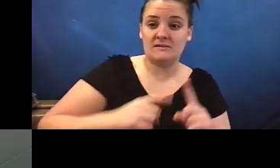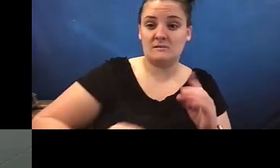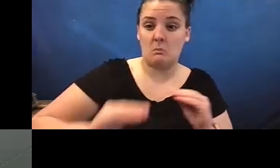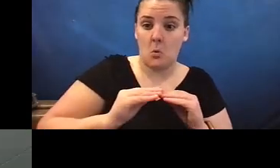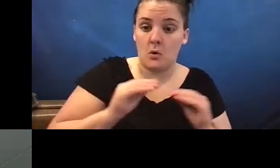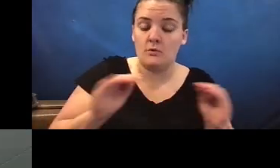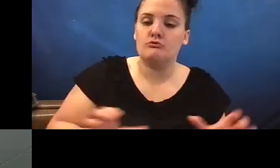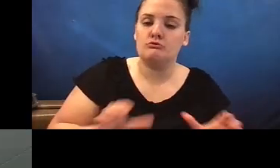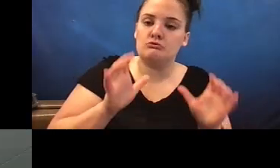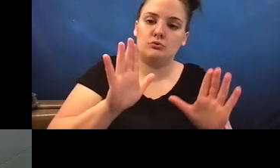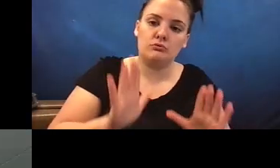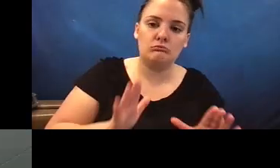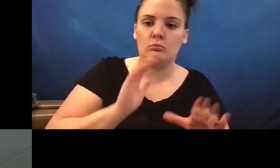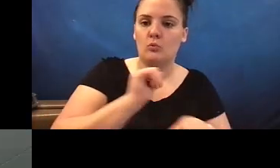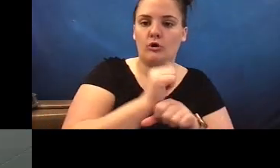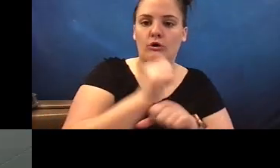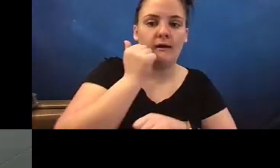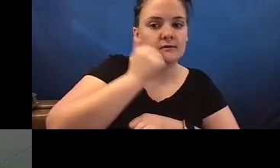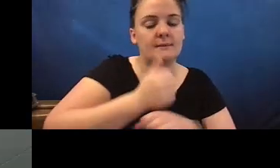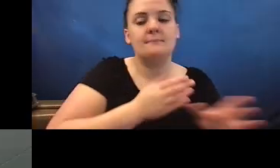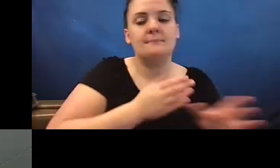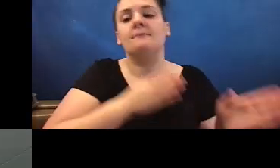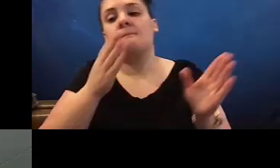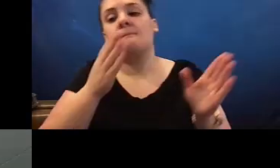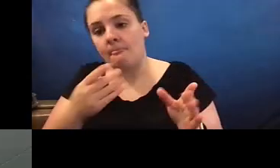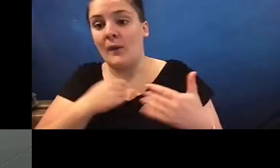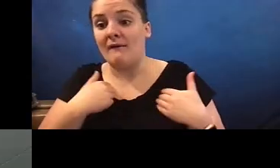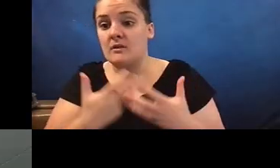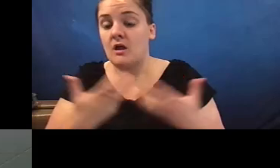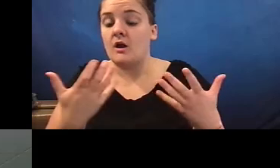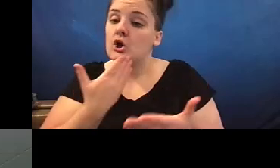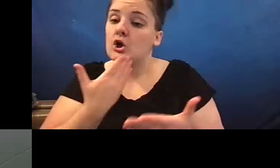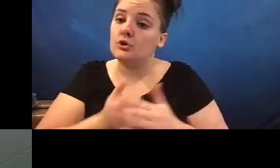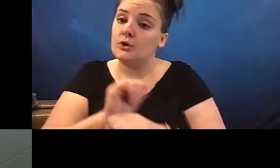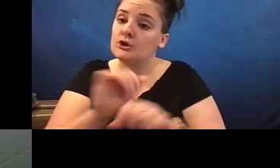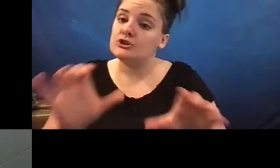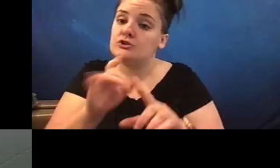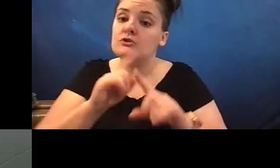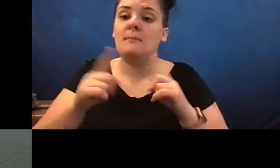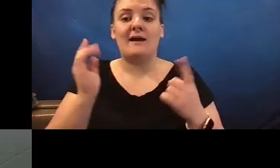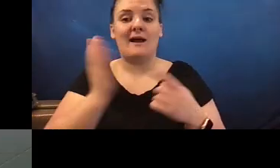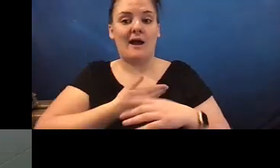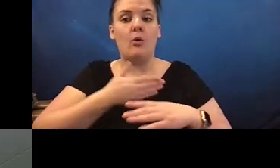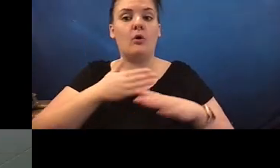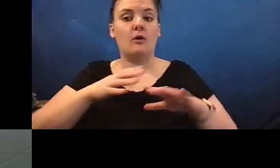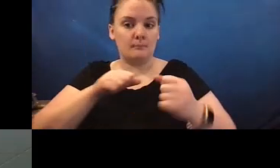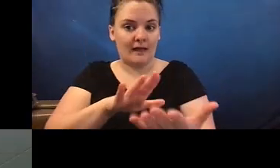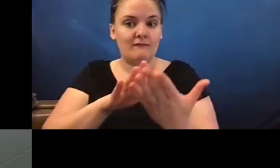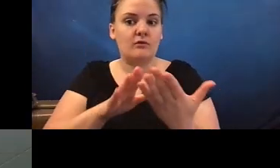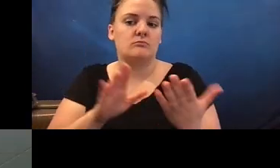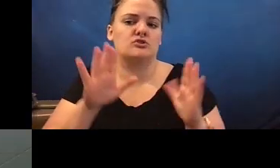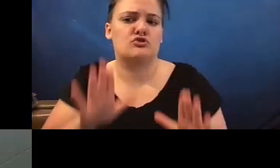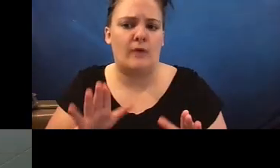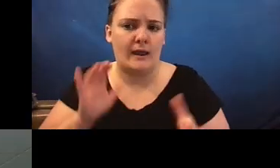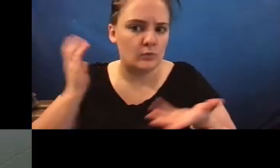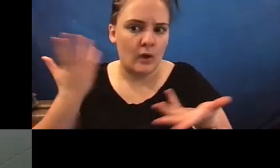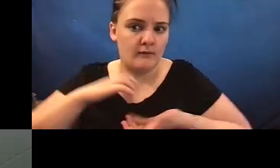work in collaboration. So we got a lot of good work to do, but we sure do have a good platform to do it, and that's partnership. So